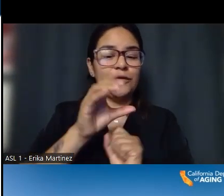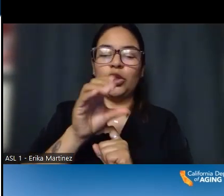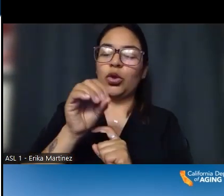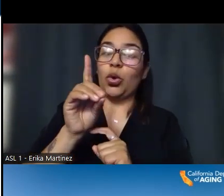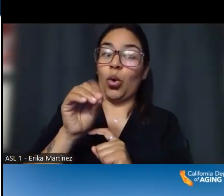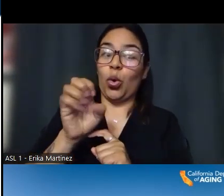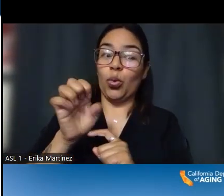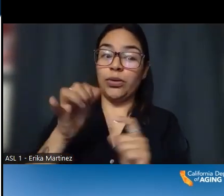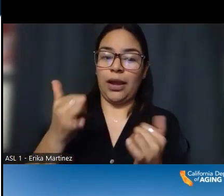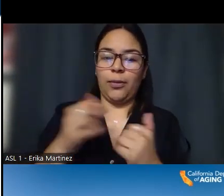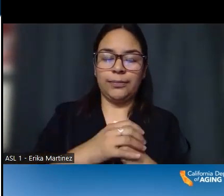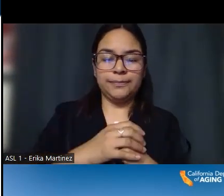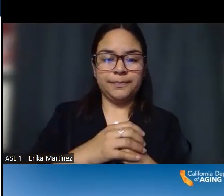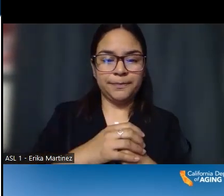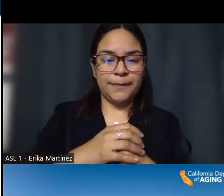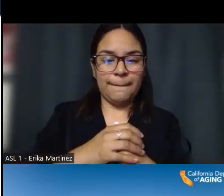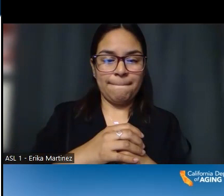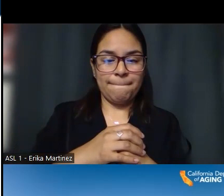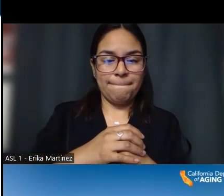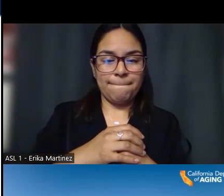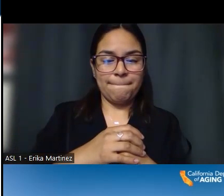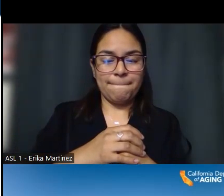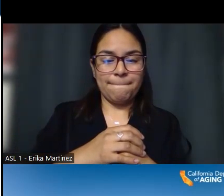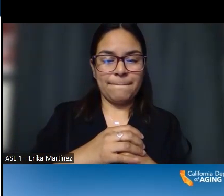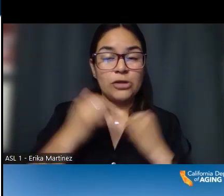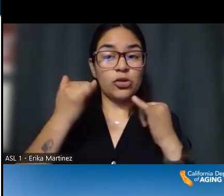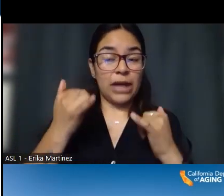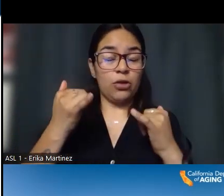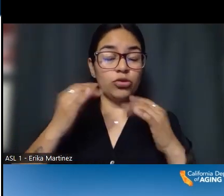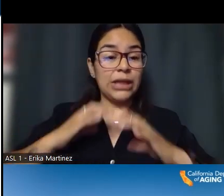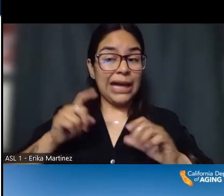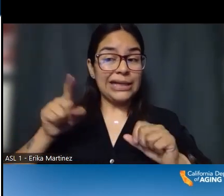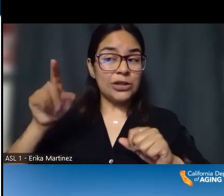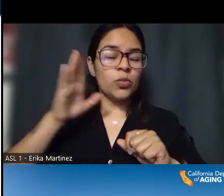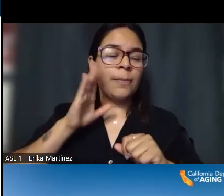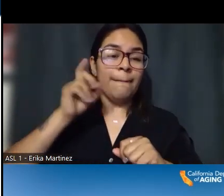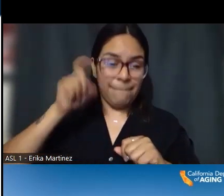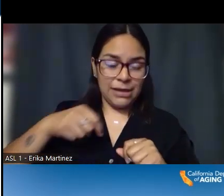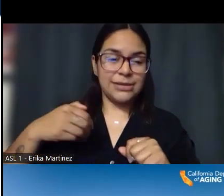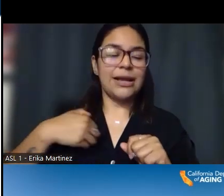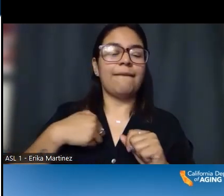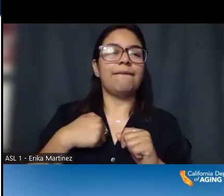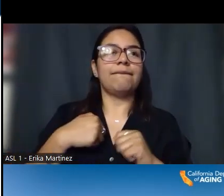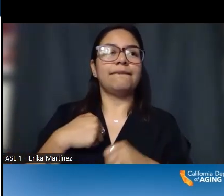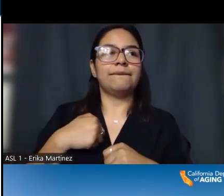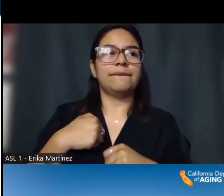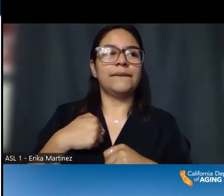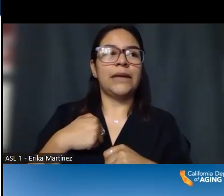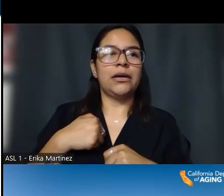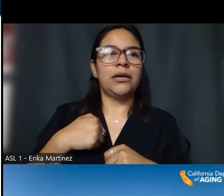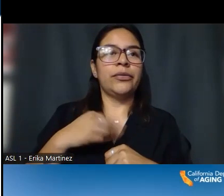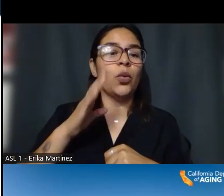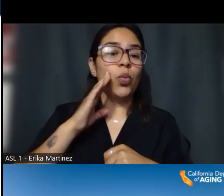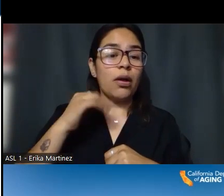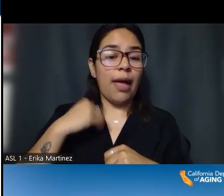1418.8 is that residents must get notices regarding the fact that there's going to be an